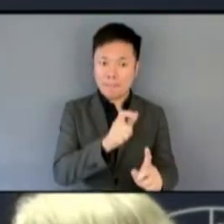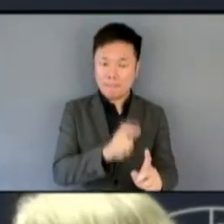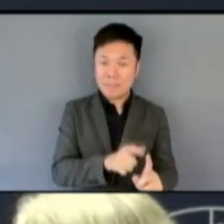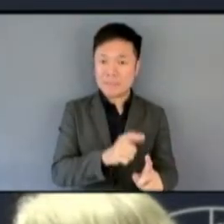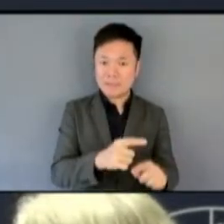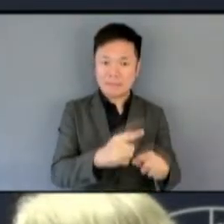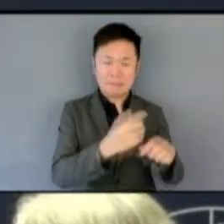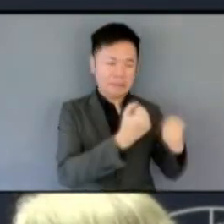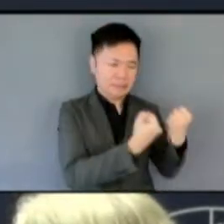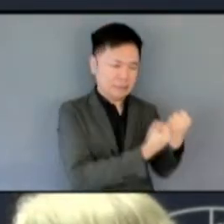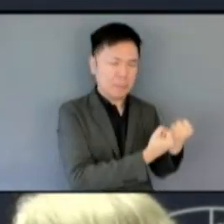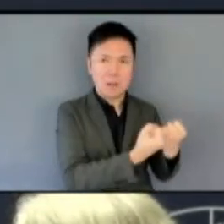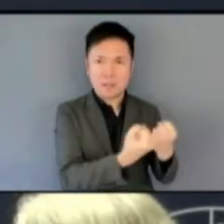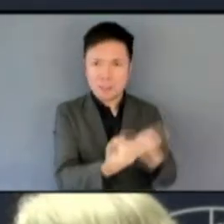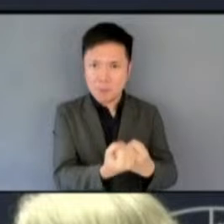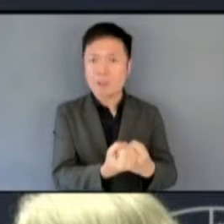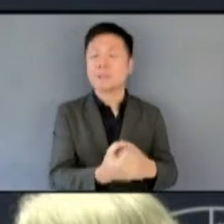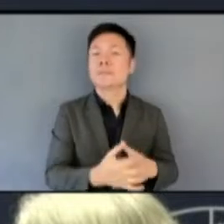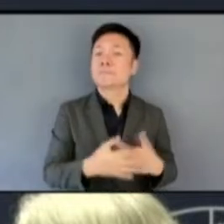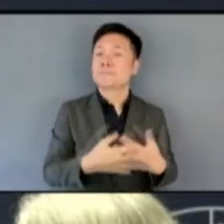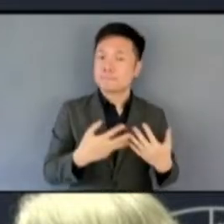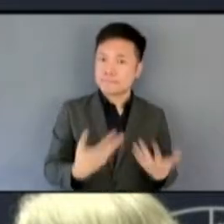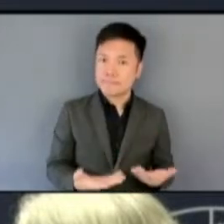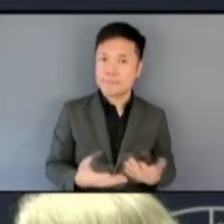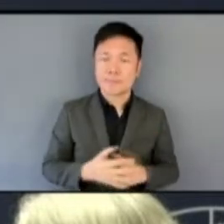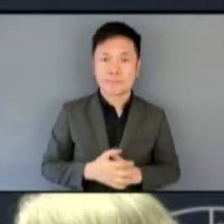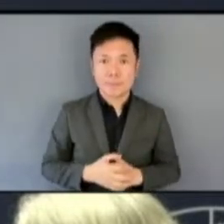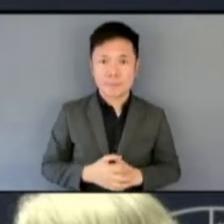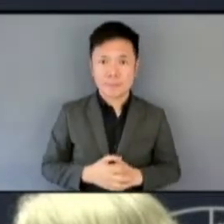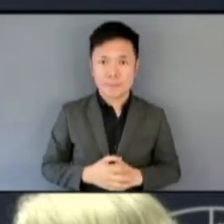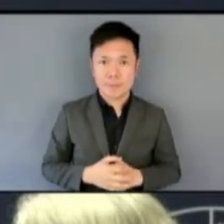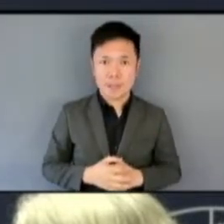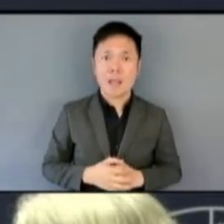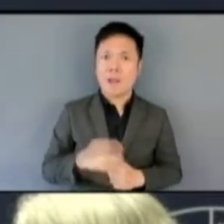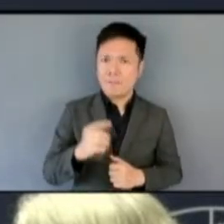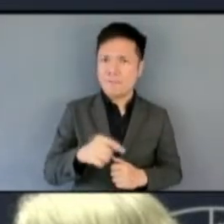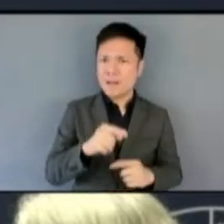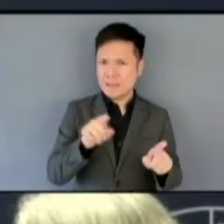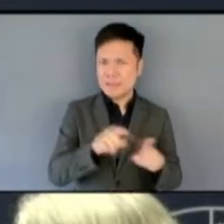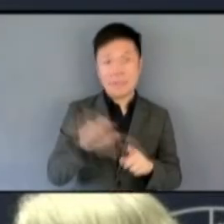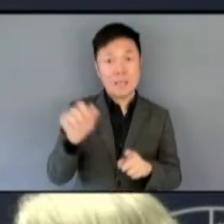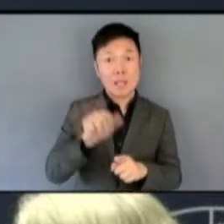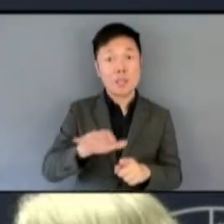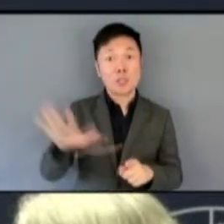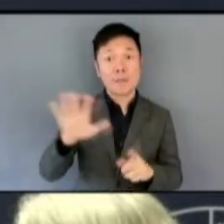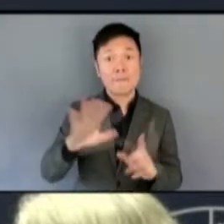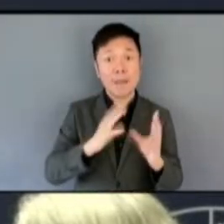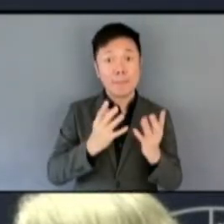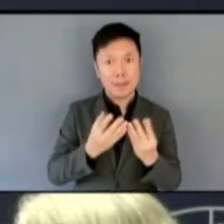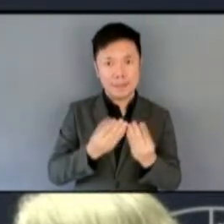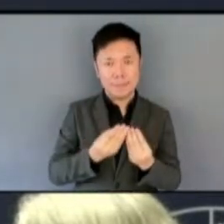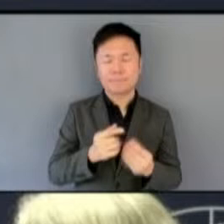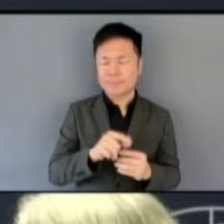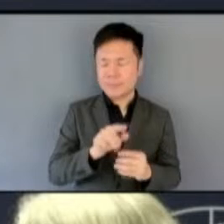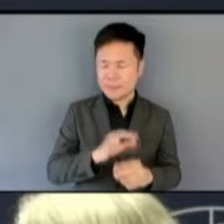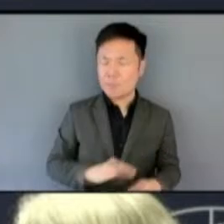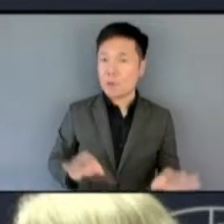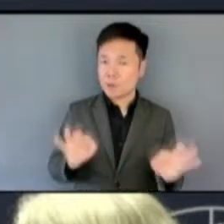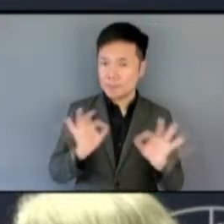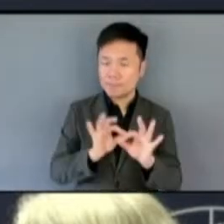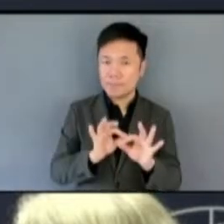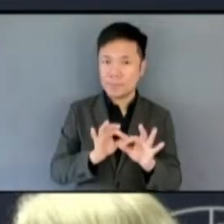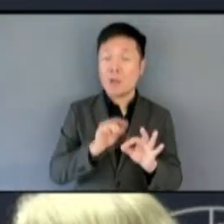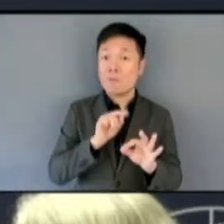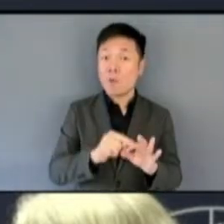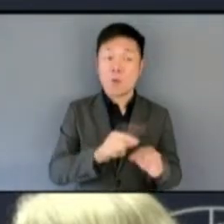dependency, particularly in our sort of very Asian family-centric sort of context, I think this is a very important, not just